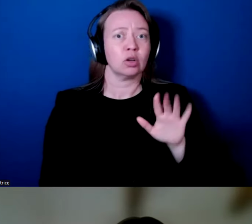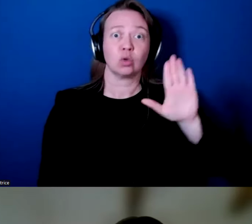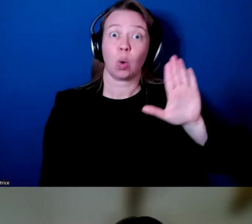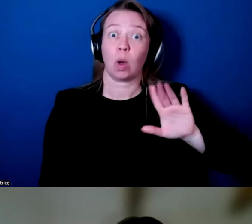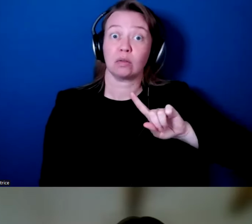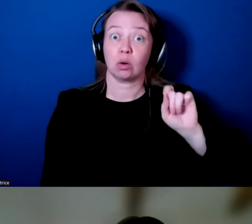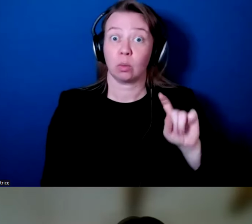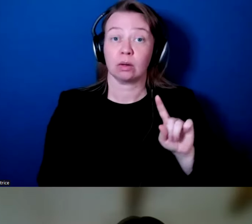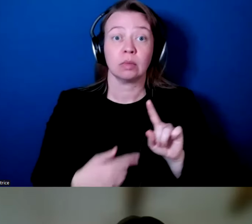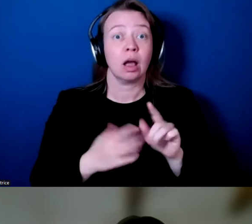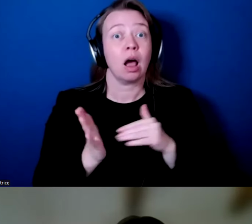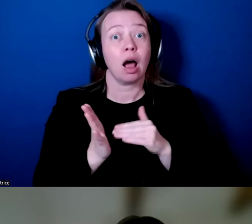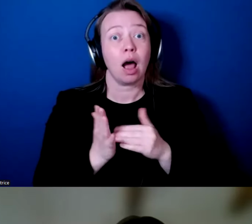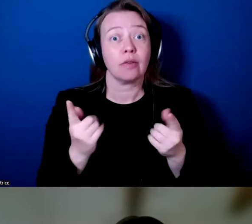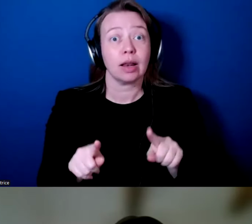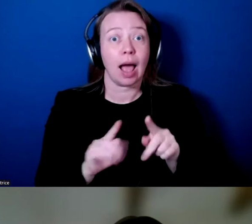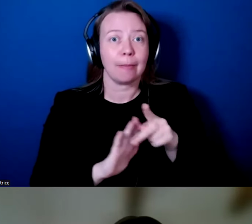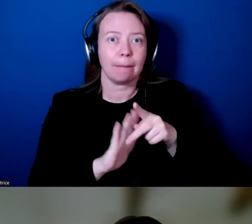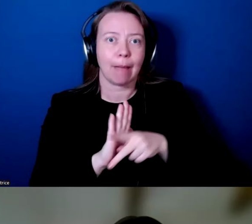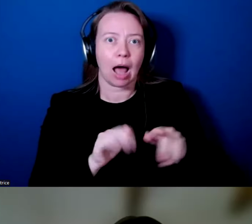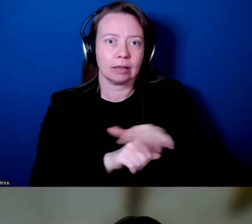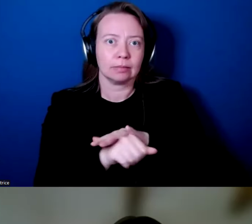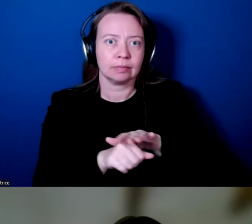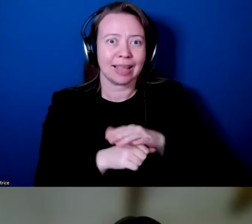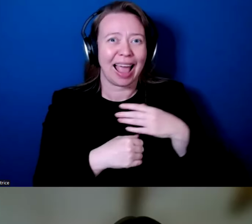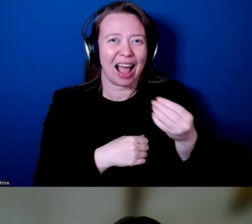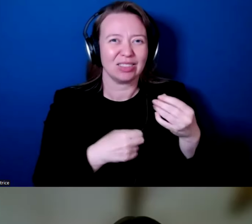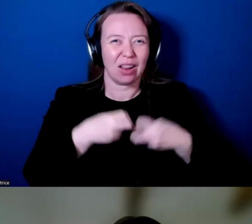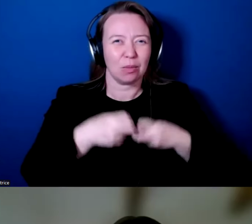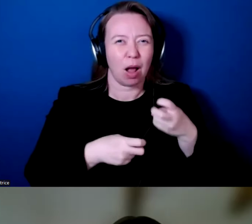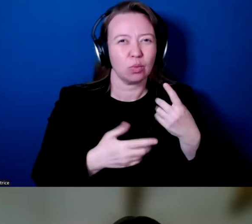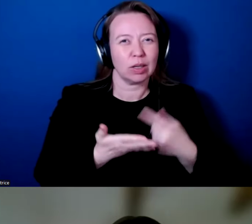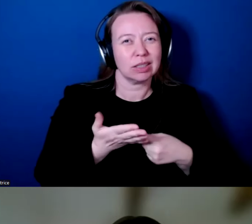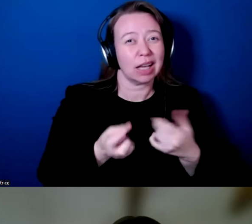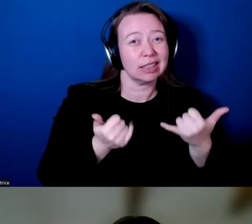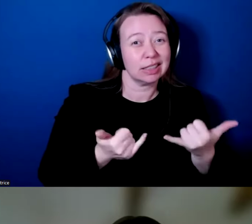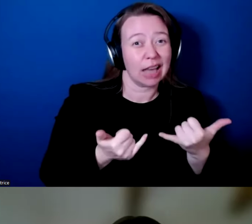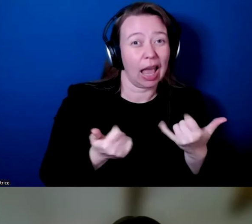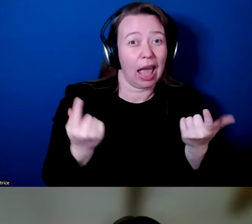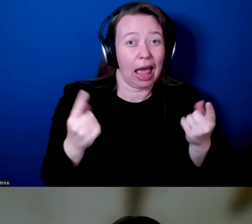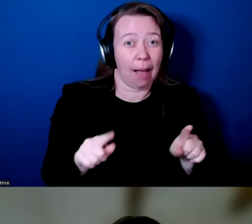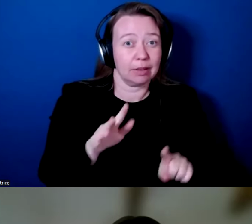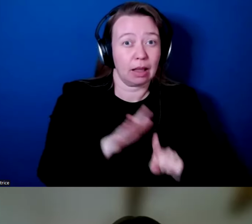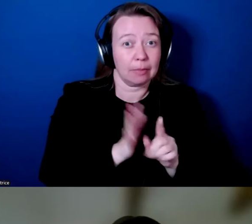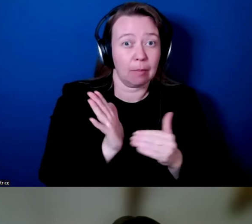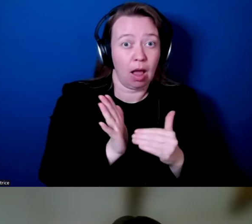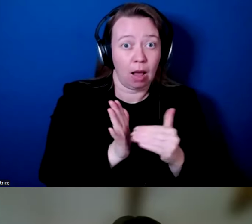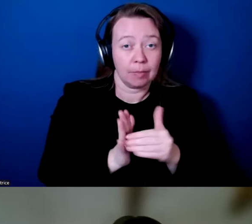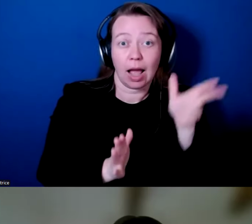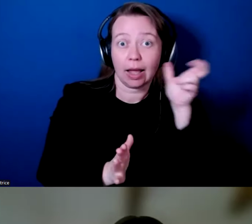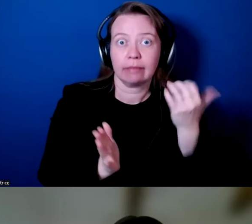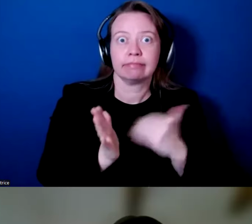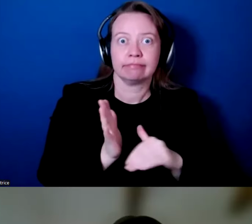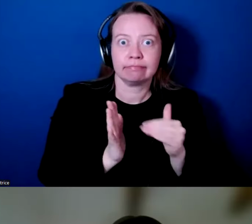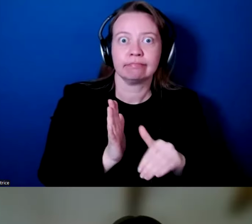happens a lot of times in policy spaces, even outside of the issues we're talking about today, but I will hear time and time again when